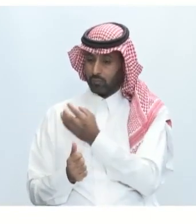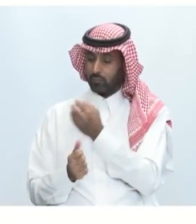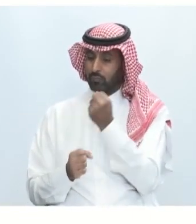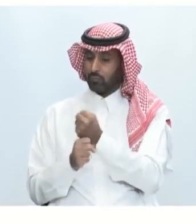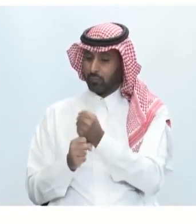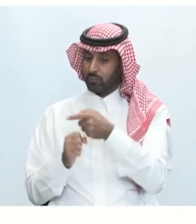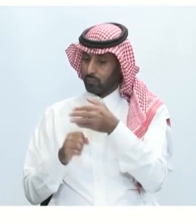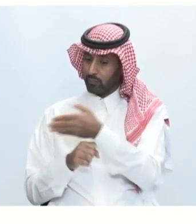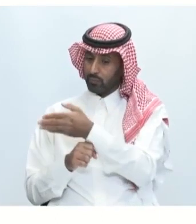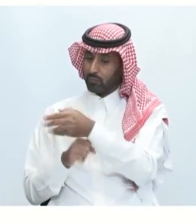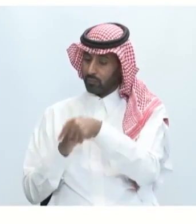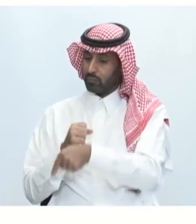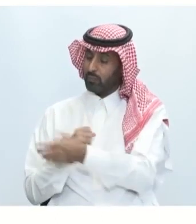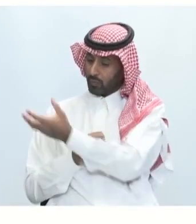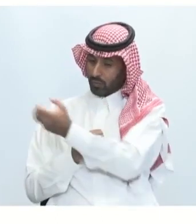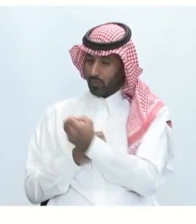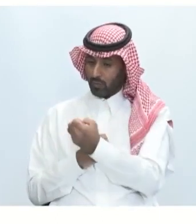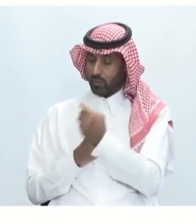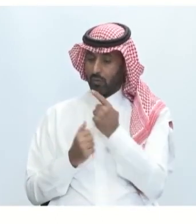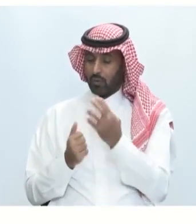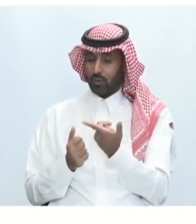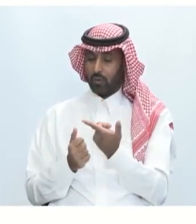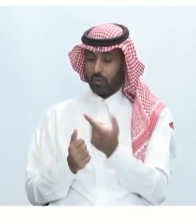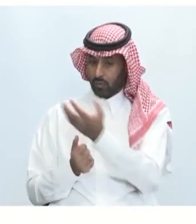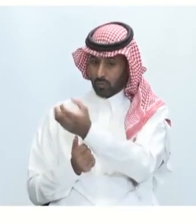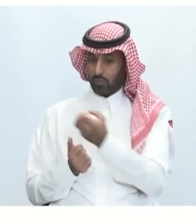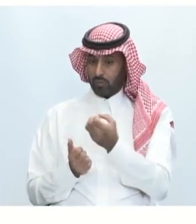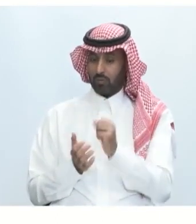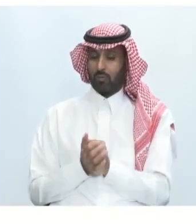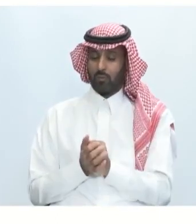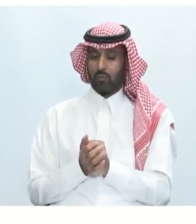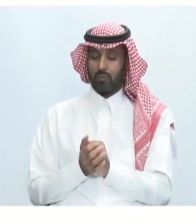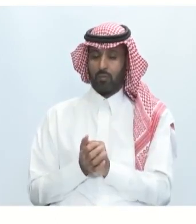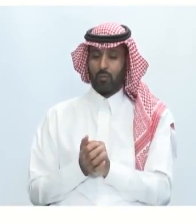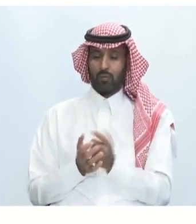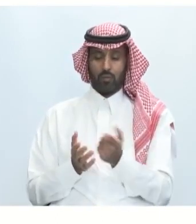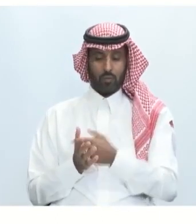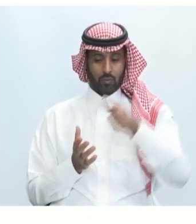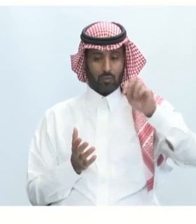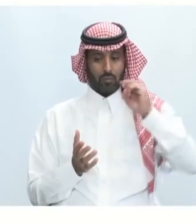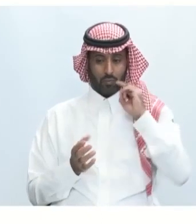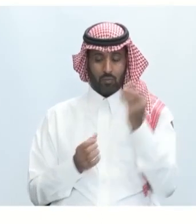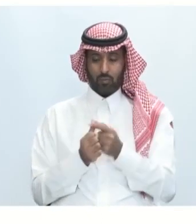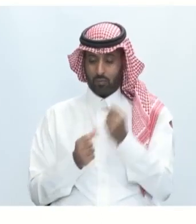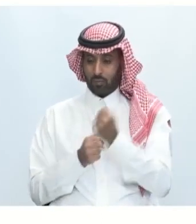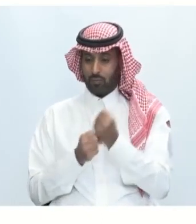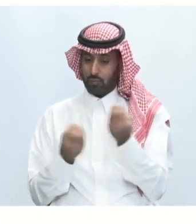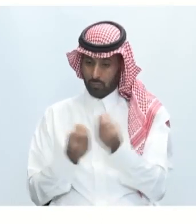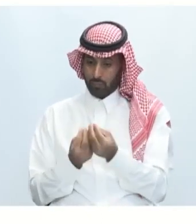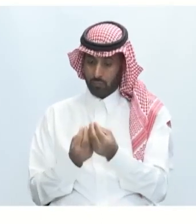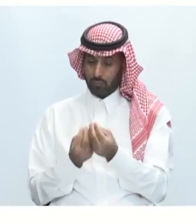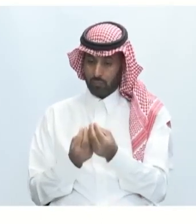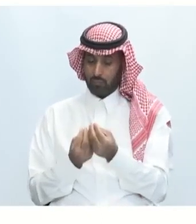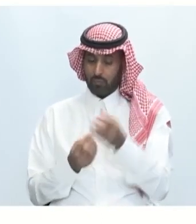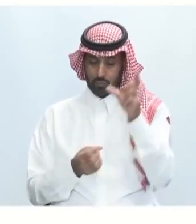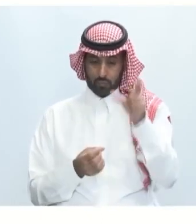the indirect object is receiving something, he is getting something. We use to with these verbs. So